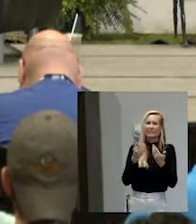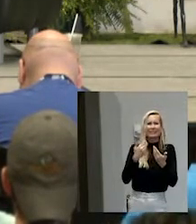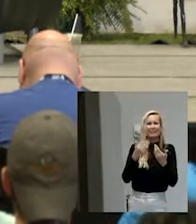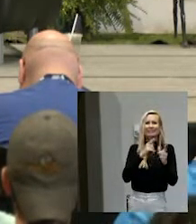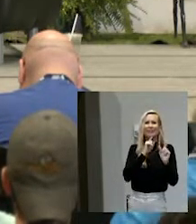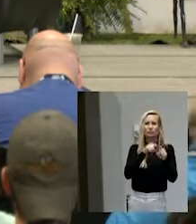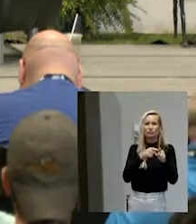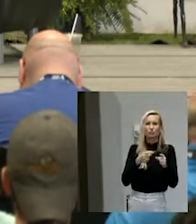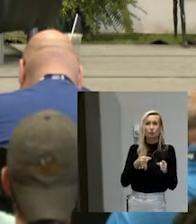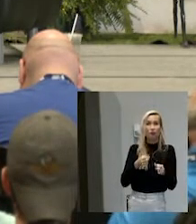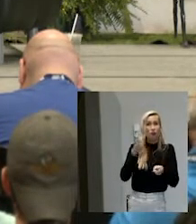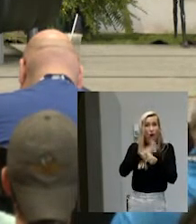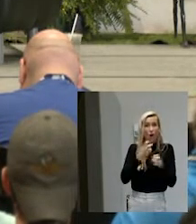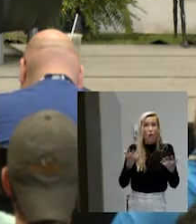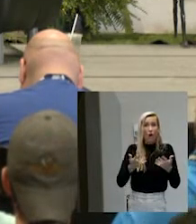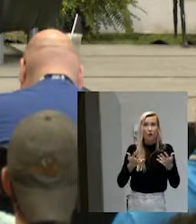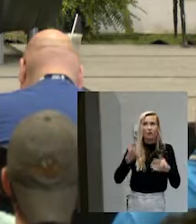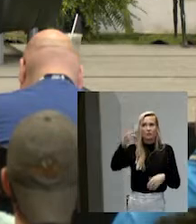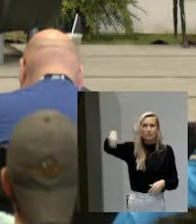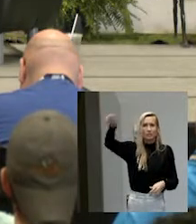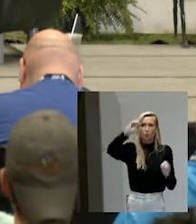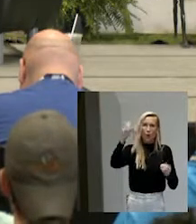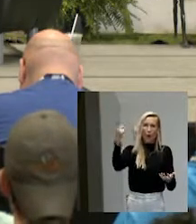ask it when that's the hard part.